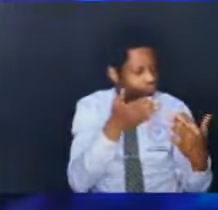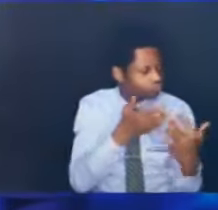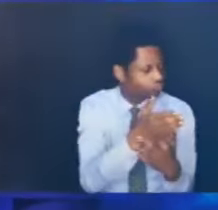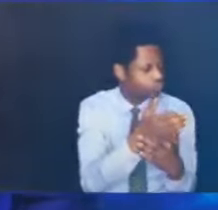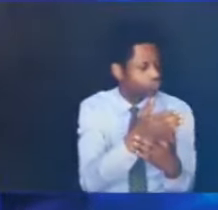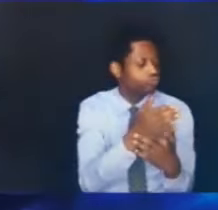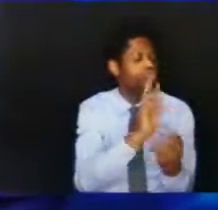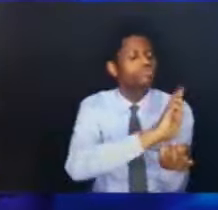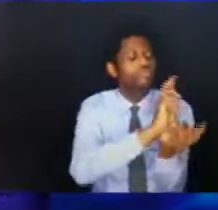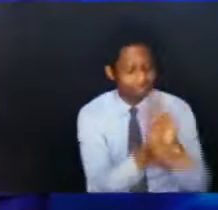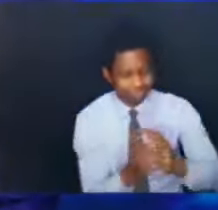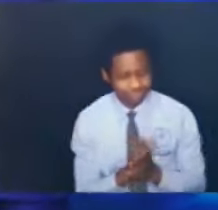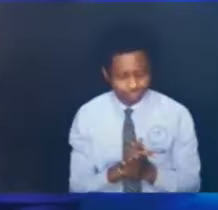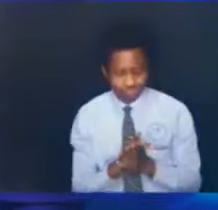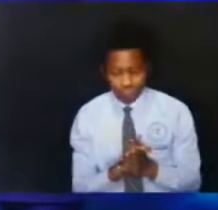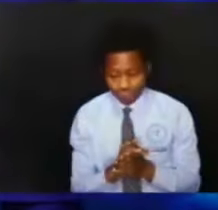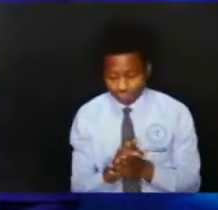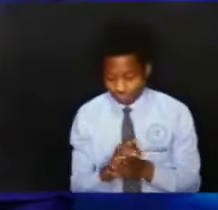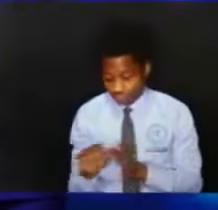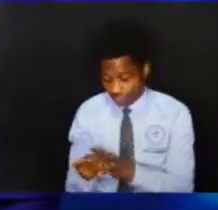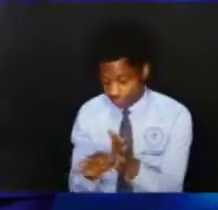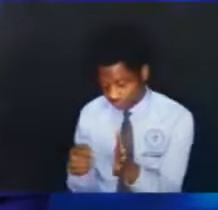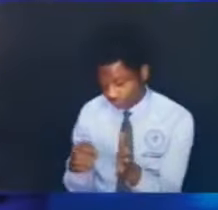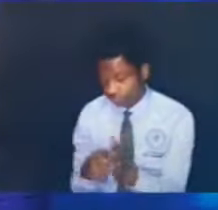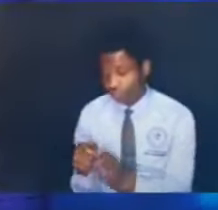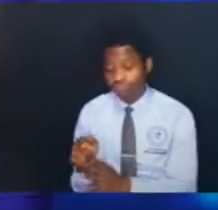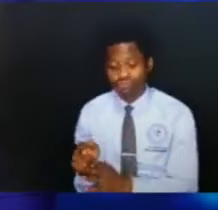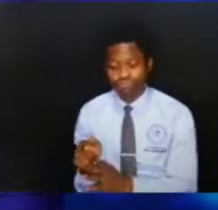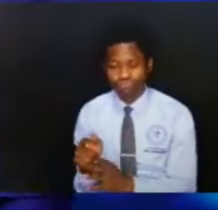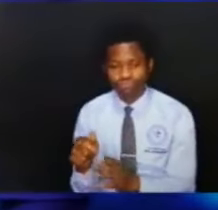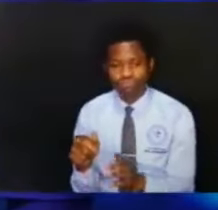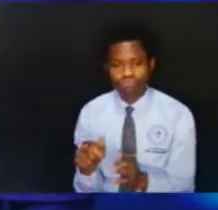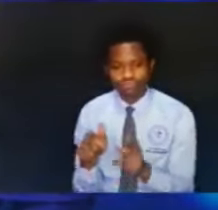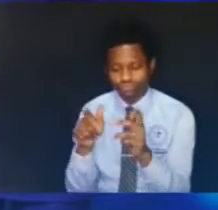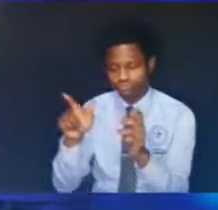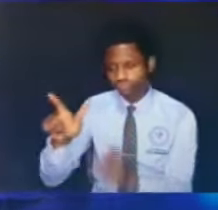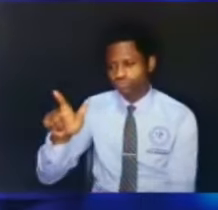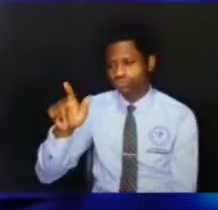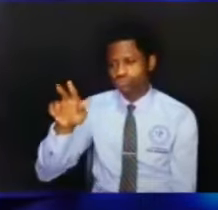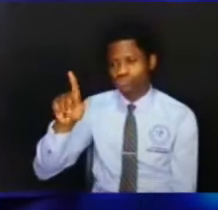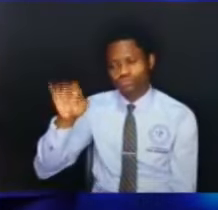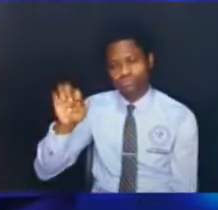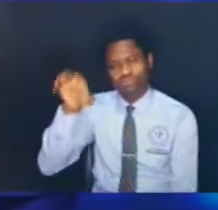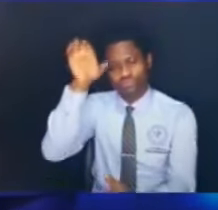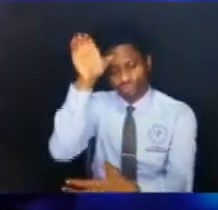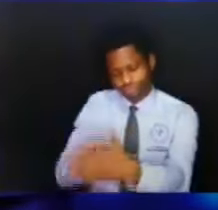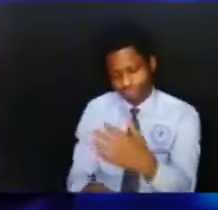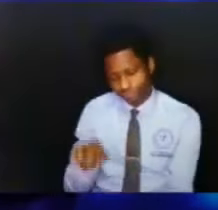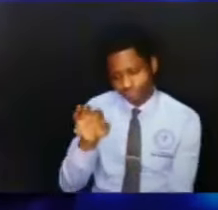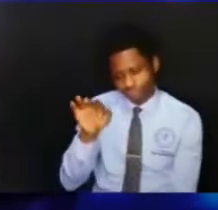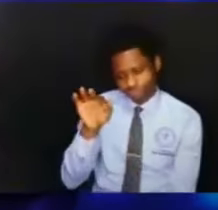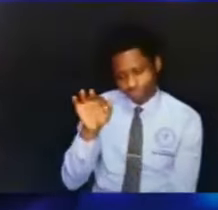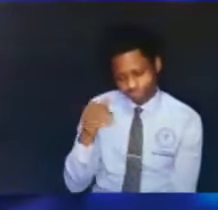repentance now let's go to Luke chapter 19 it's a very popular illustration